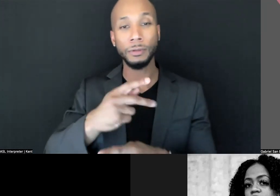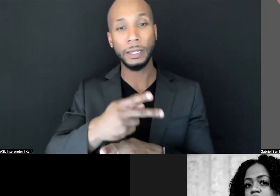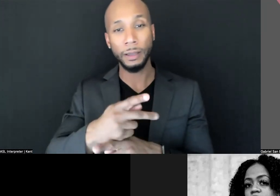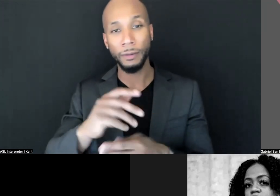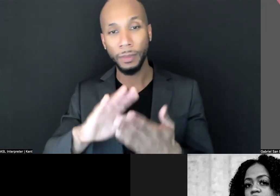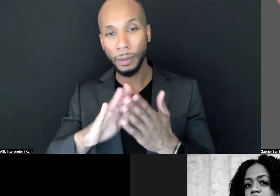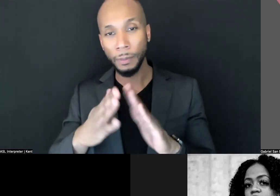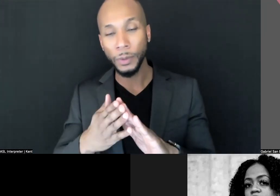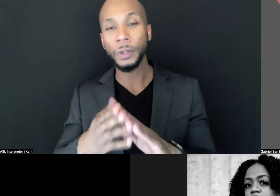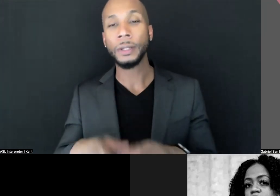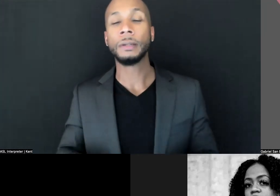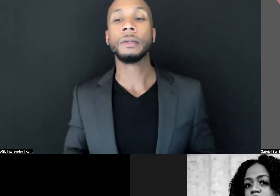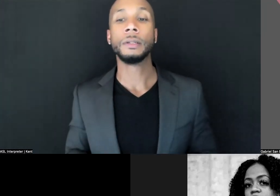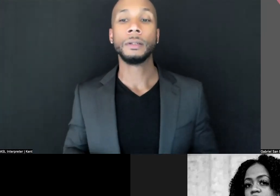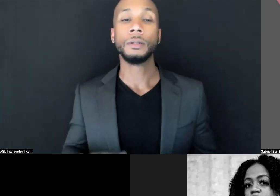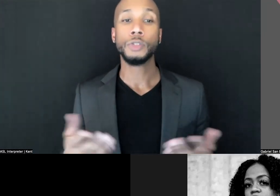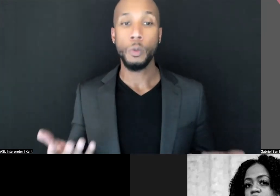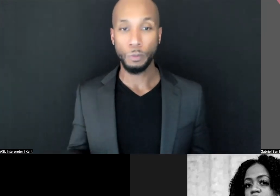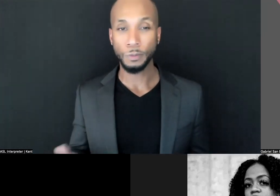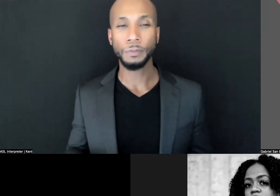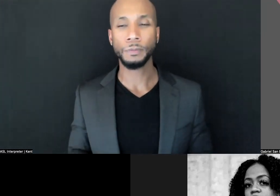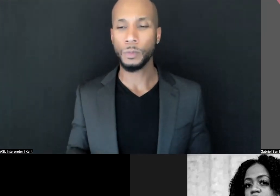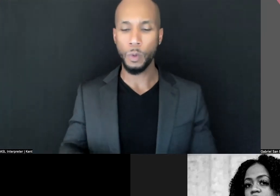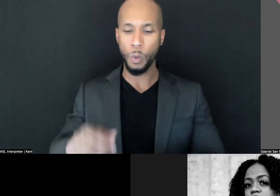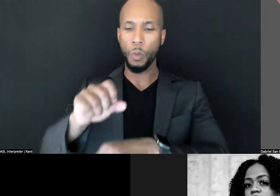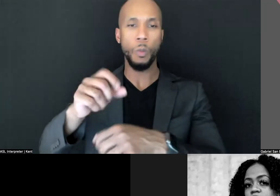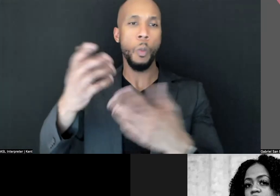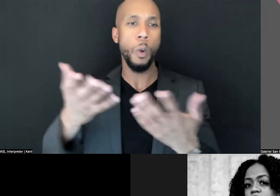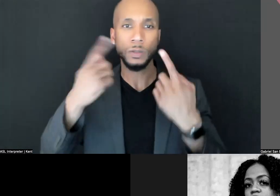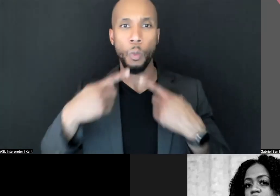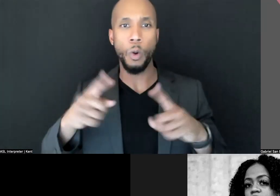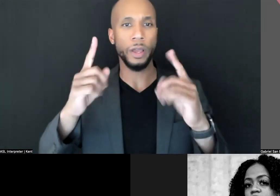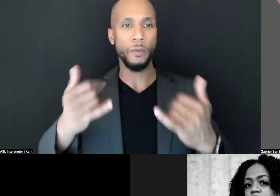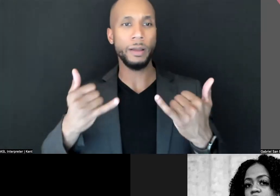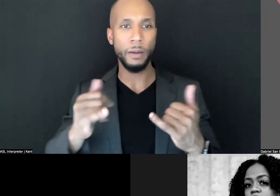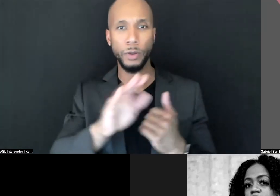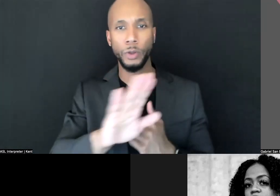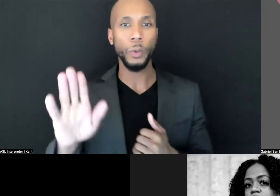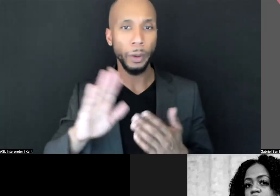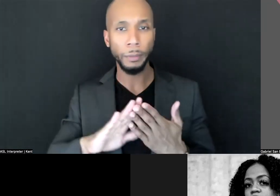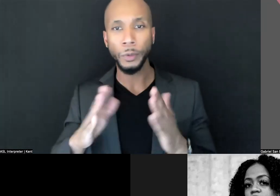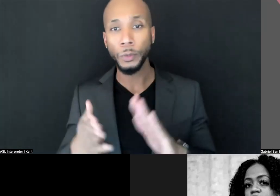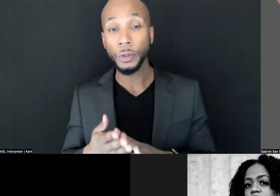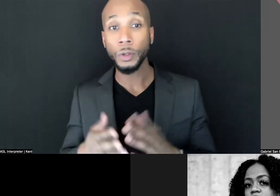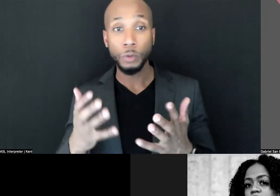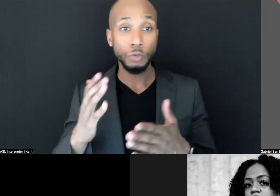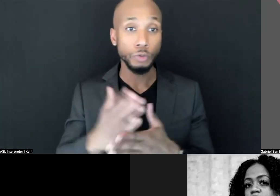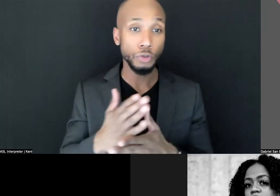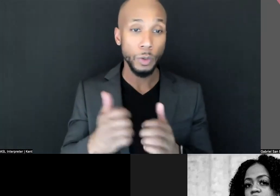communities. So what is working right now in your community that you would like to share with